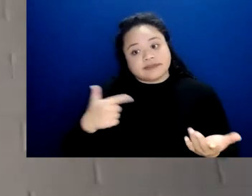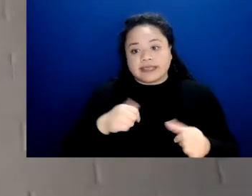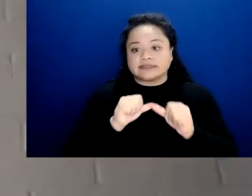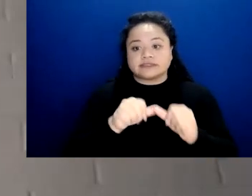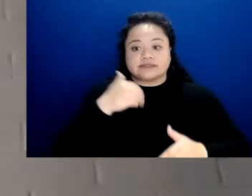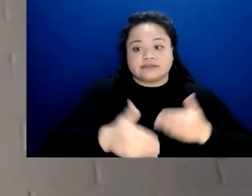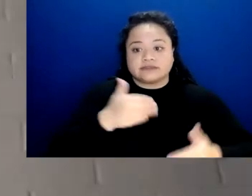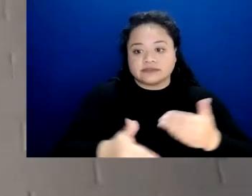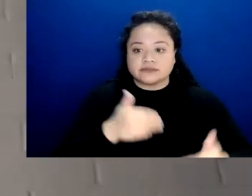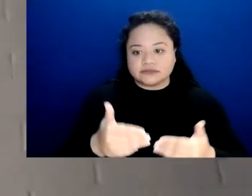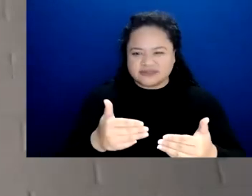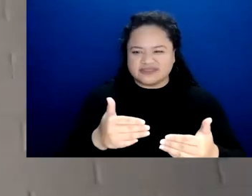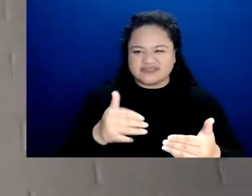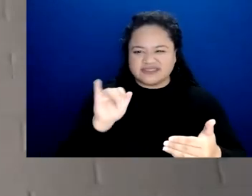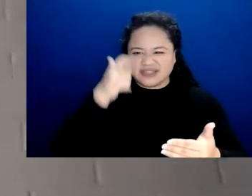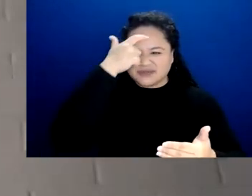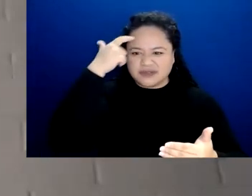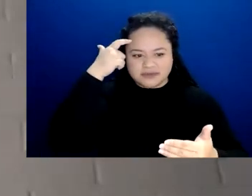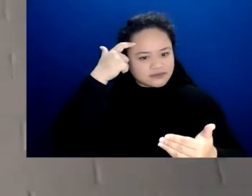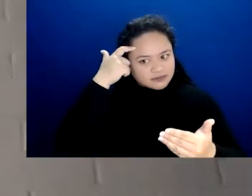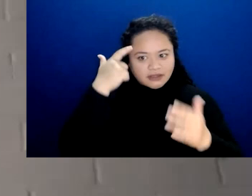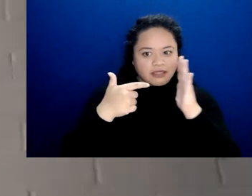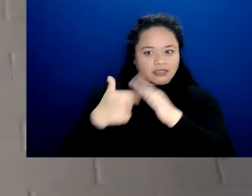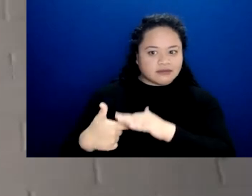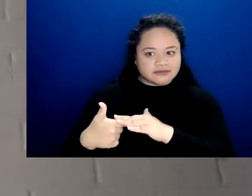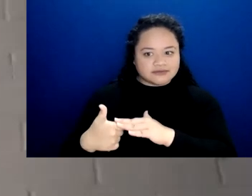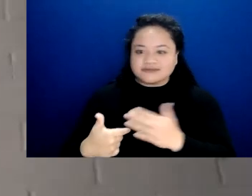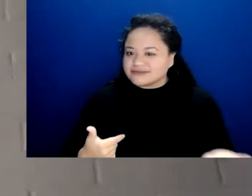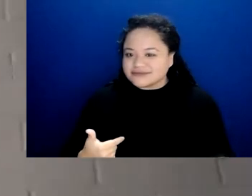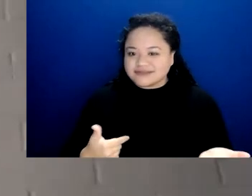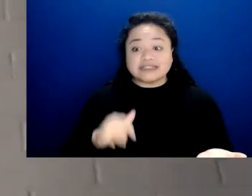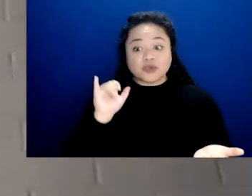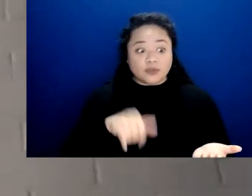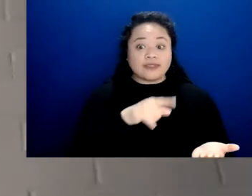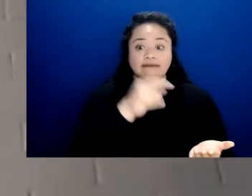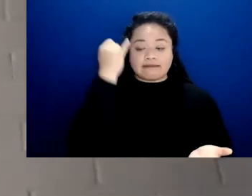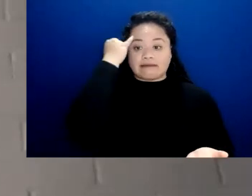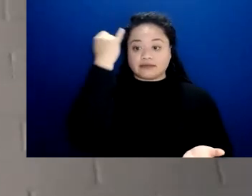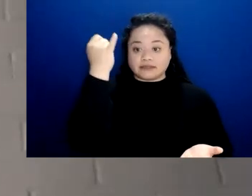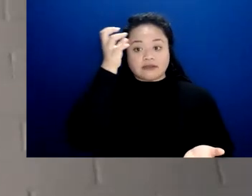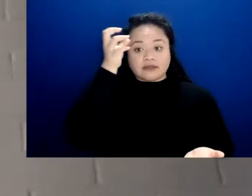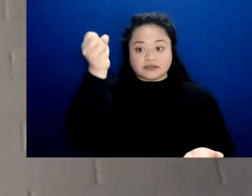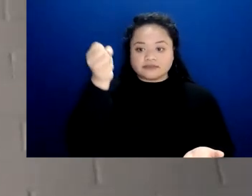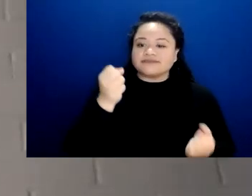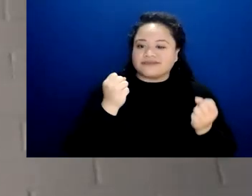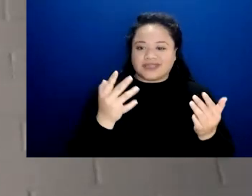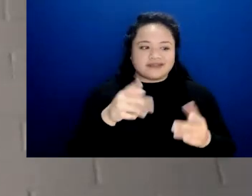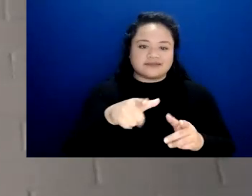trauma that a lot of men in marginalized communities are living with. And so once again, you